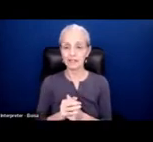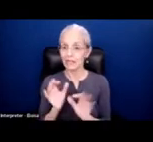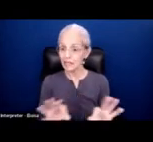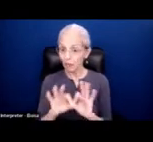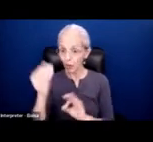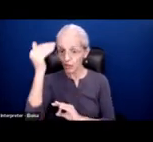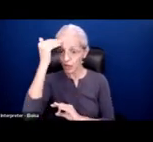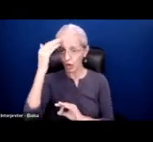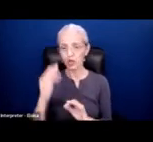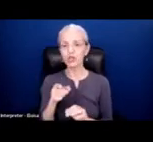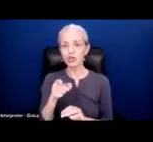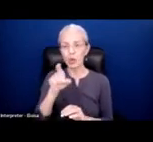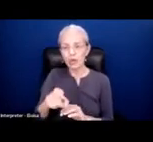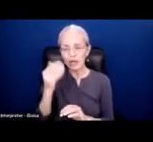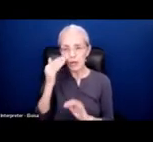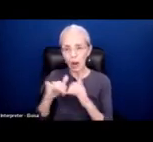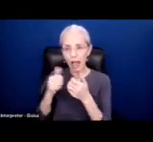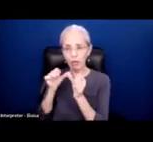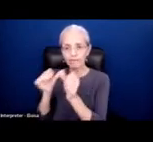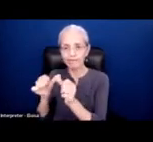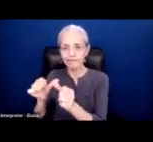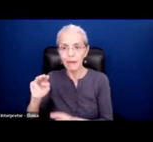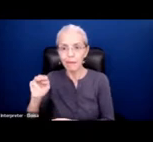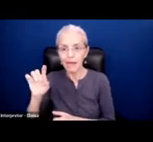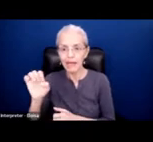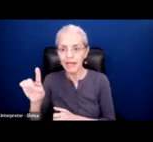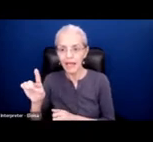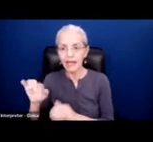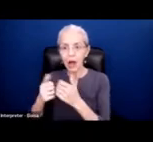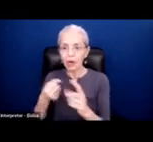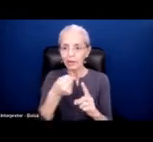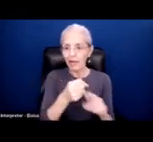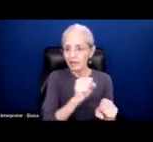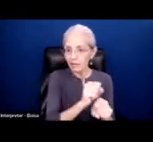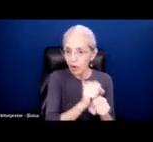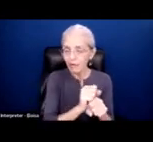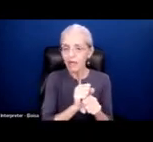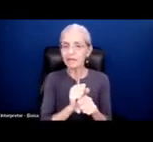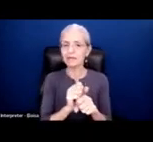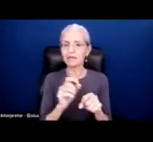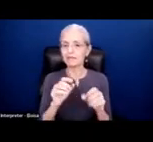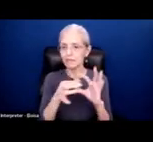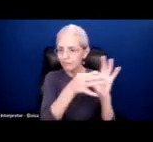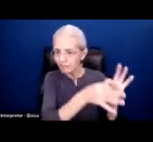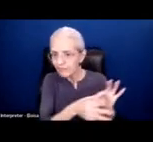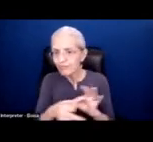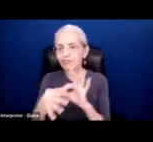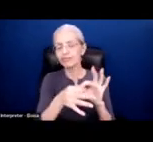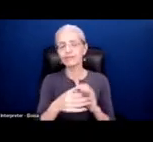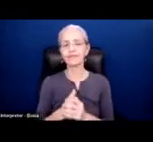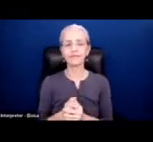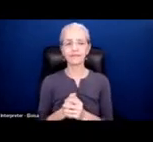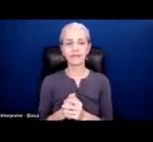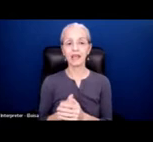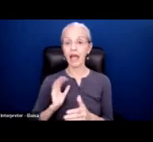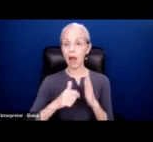what you need to do in order to keep your Medicaid and how that impacts your employment and kind of on from there. Our manual in New